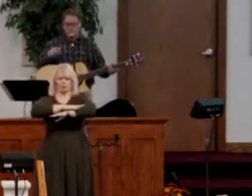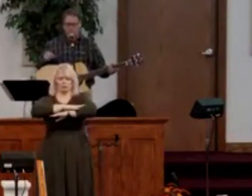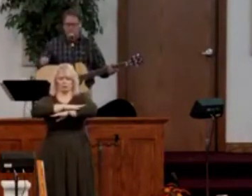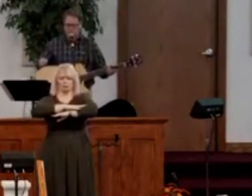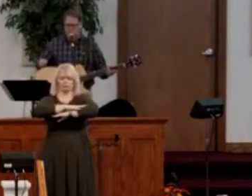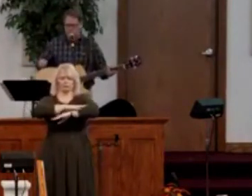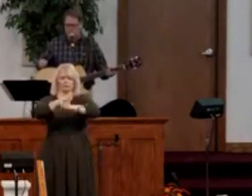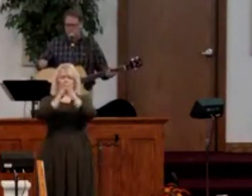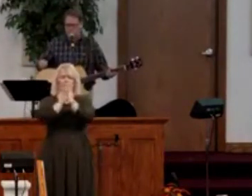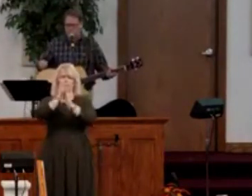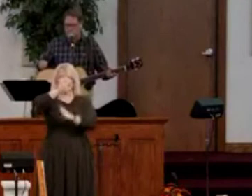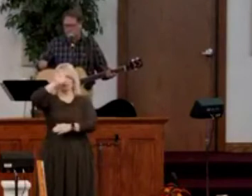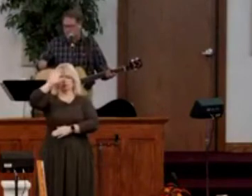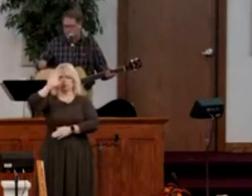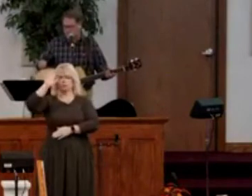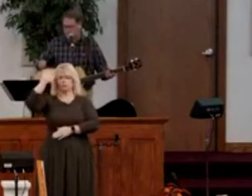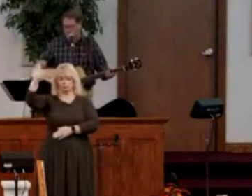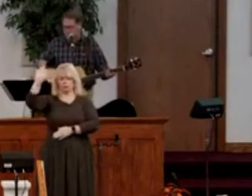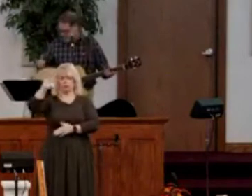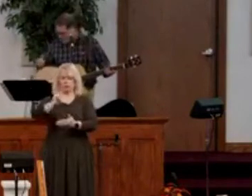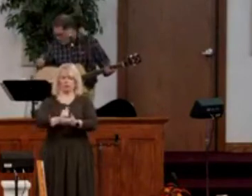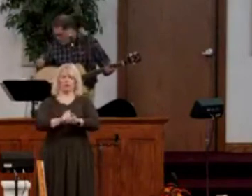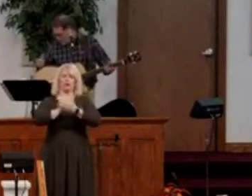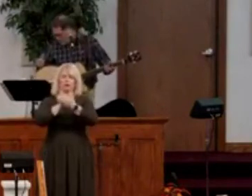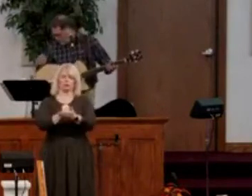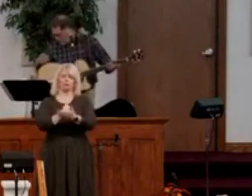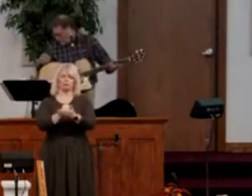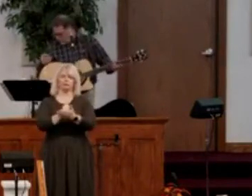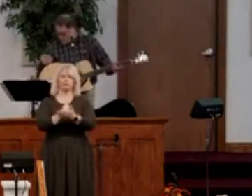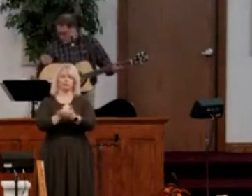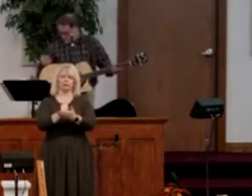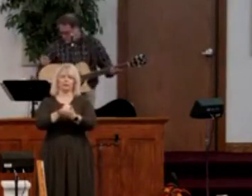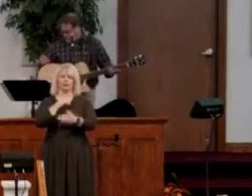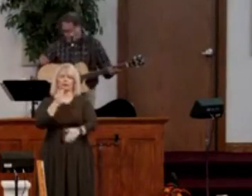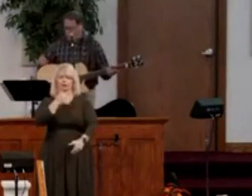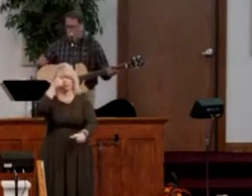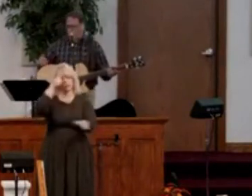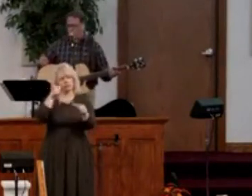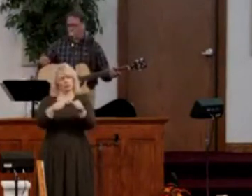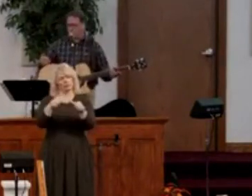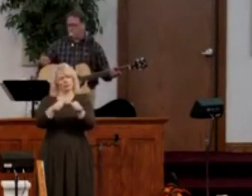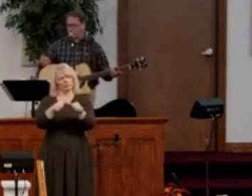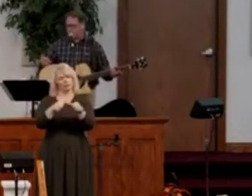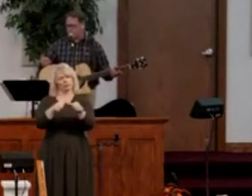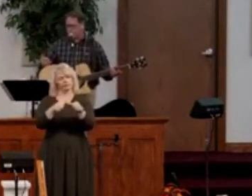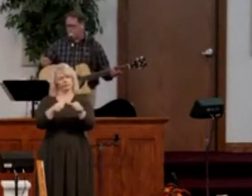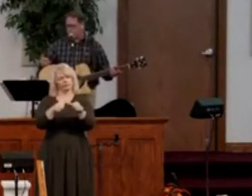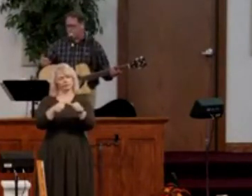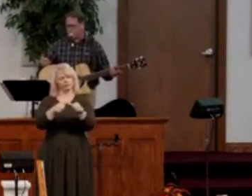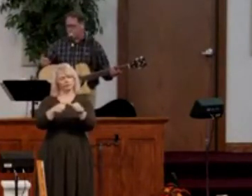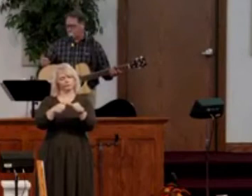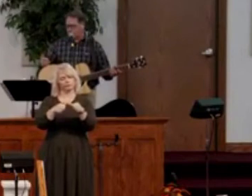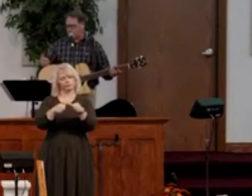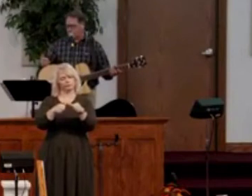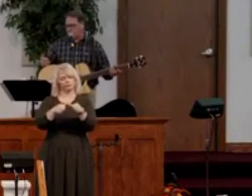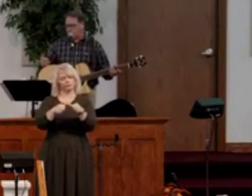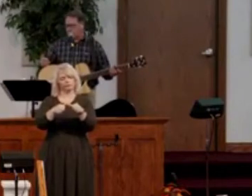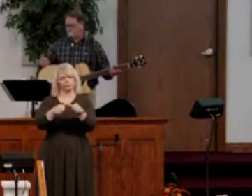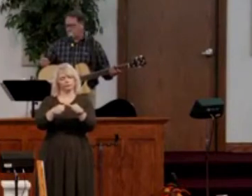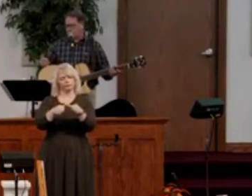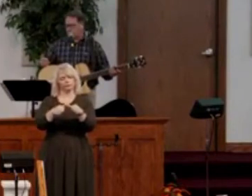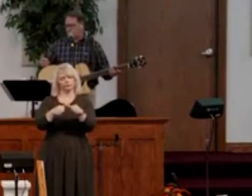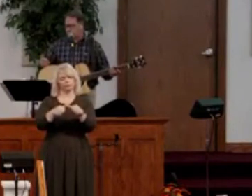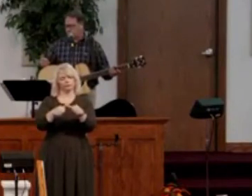we ask for your help. Help us to remember Help us to partake, not